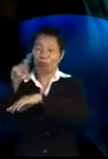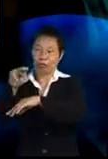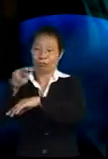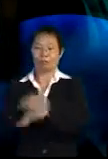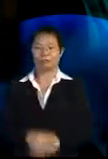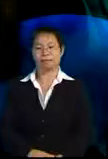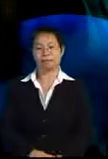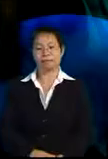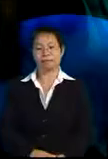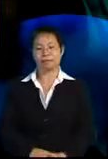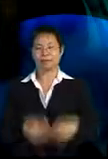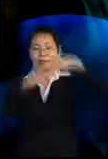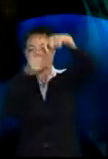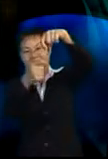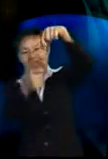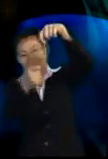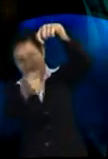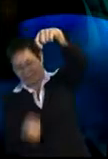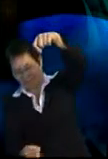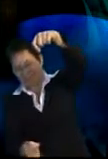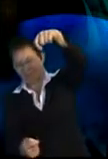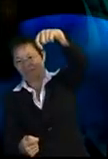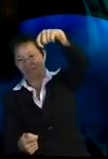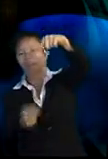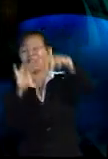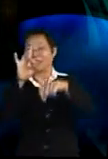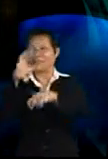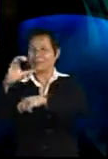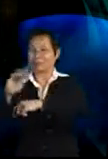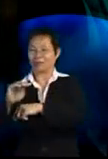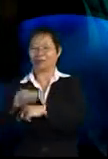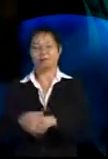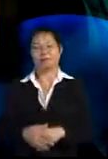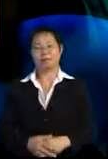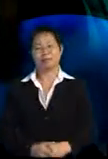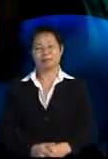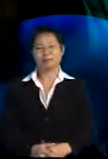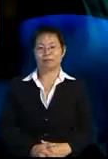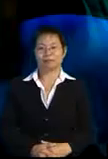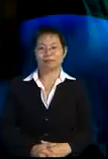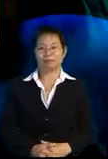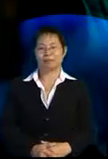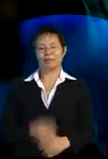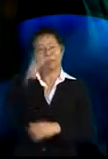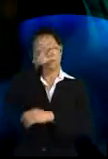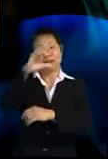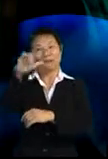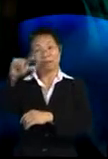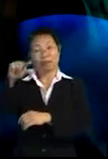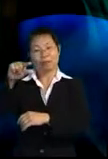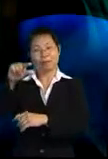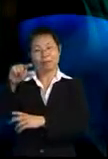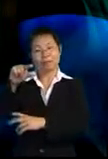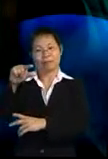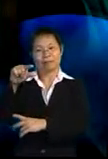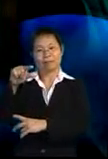Newton. Extension of spring is 8 centimeters. Mass of 500